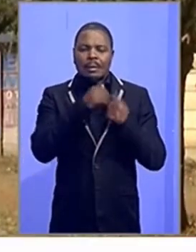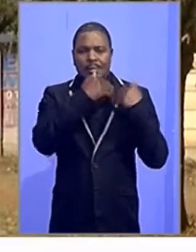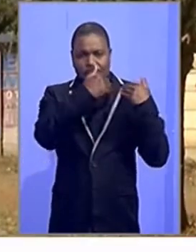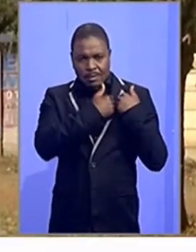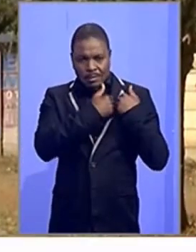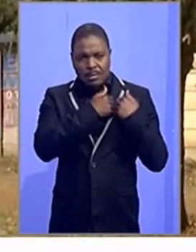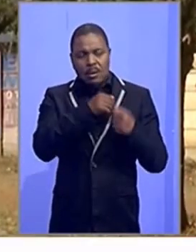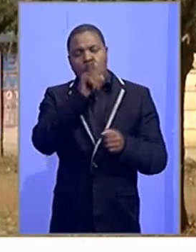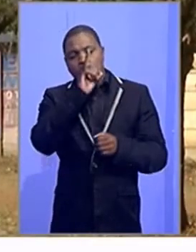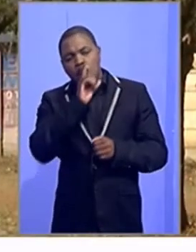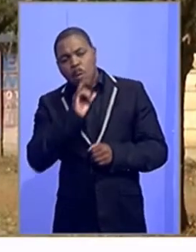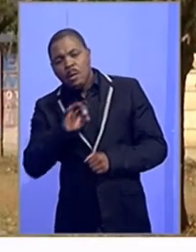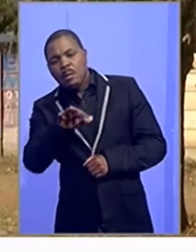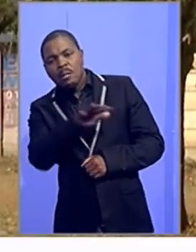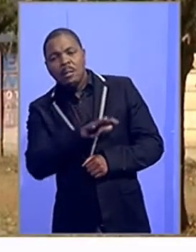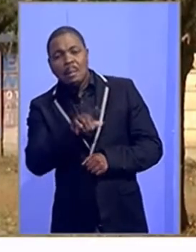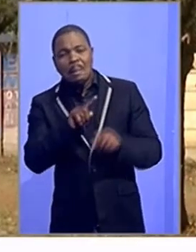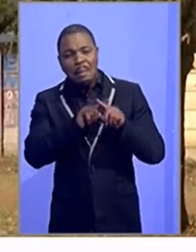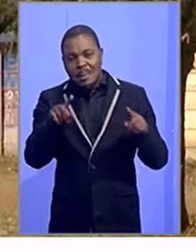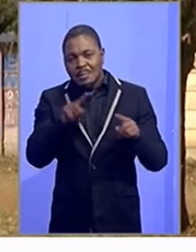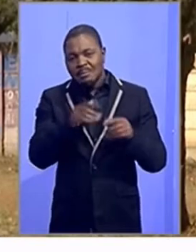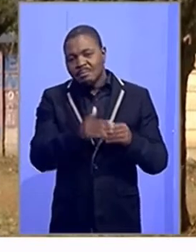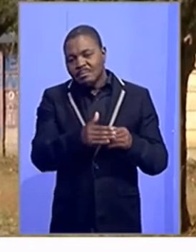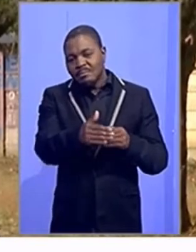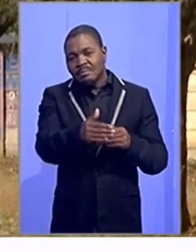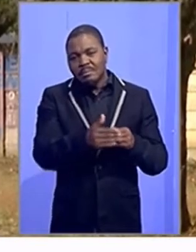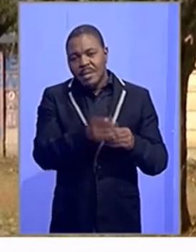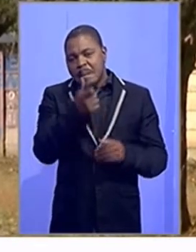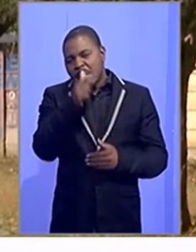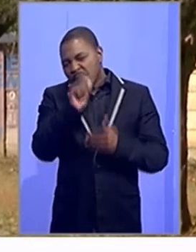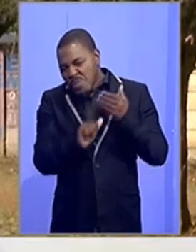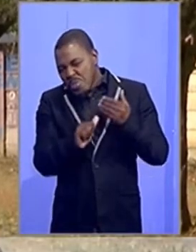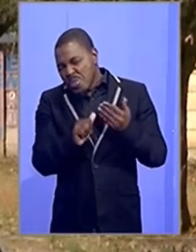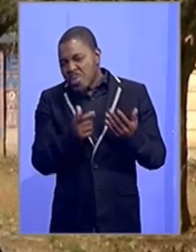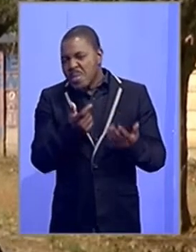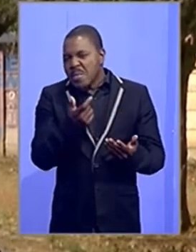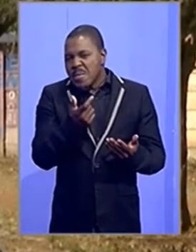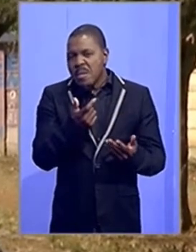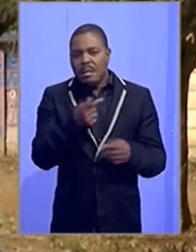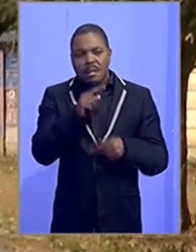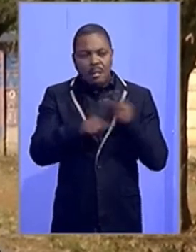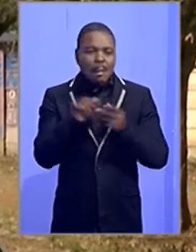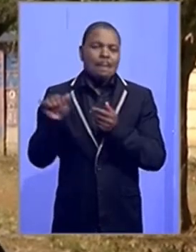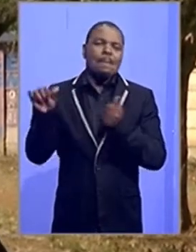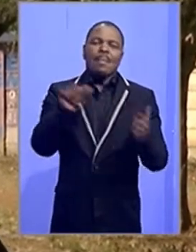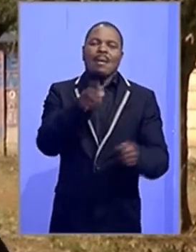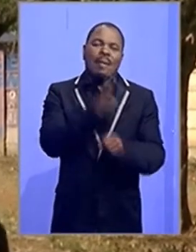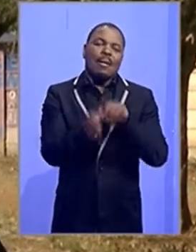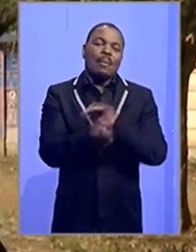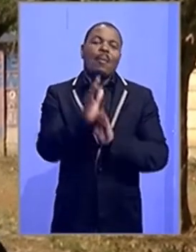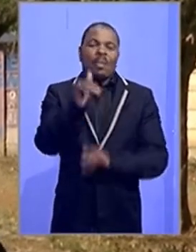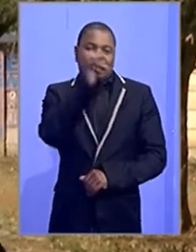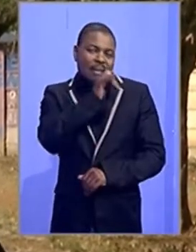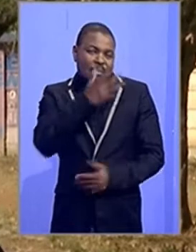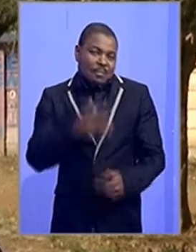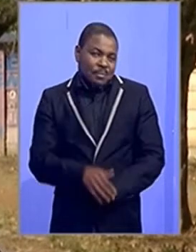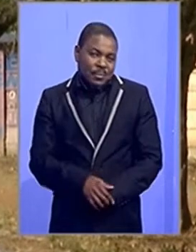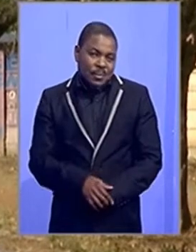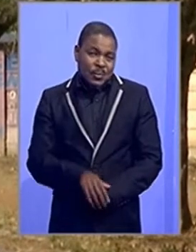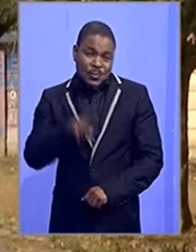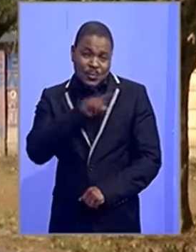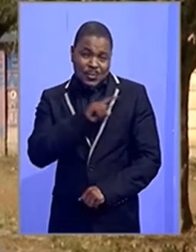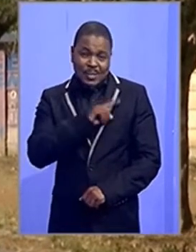lot quieter. But I mean, it will probably just stay quiet for like a few months, and then it's gonna come back because